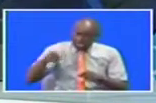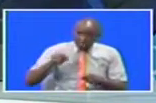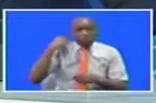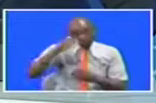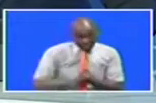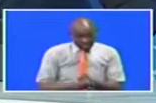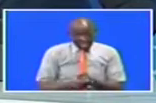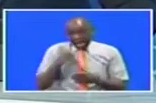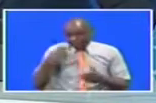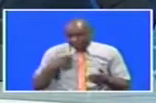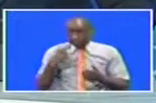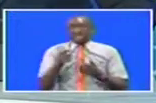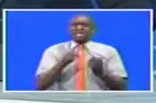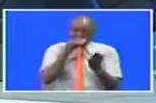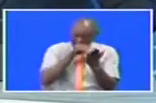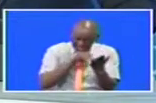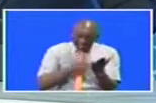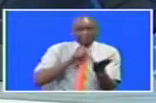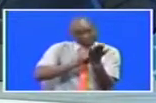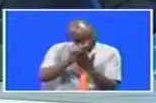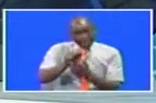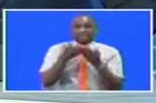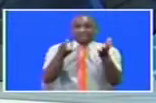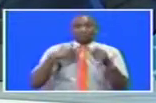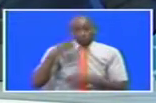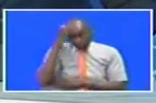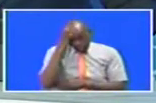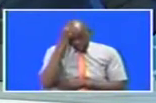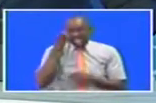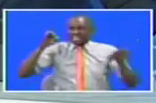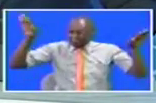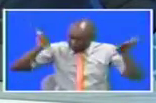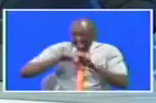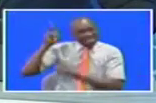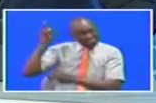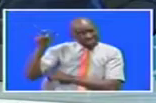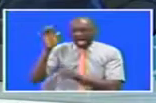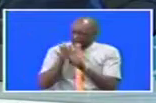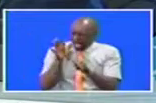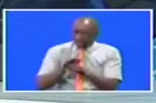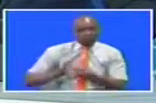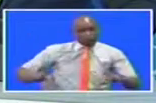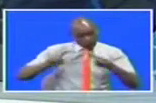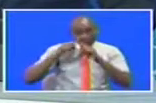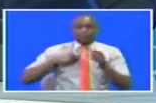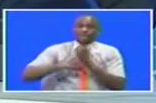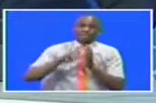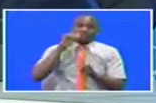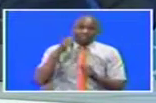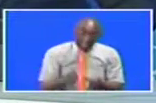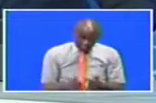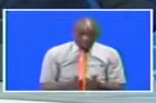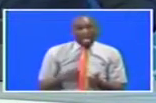the list be made public for accountability. Nairobi and the Rift Valley have the highest number. The two regions also have over 3 million people